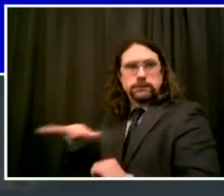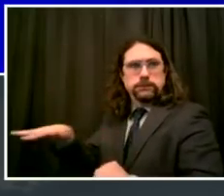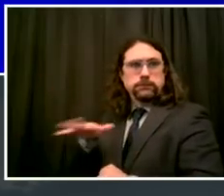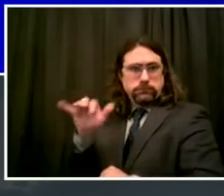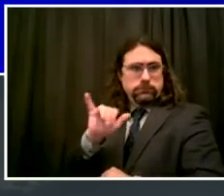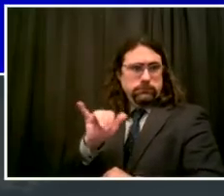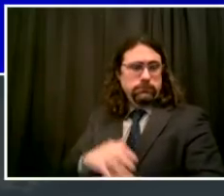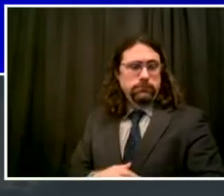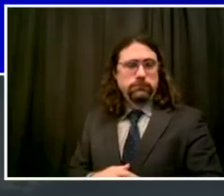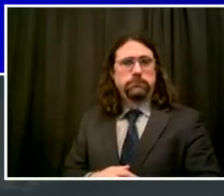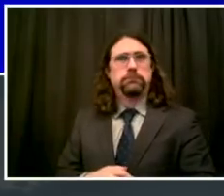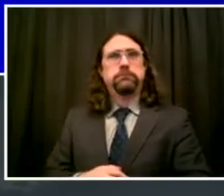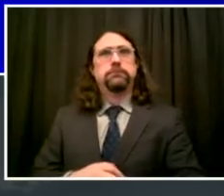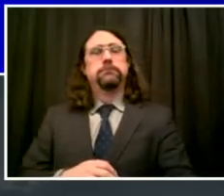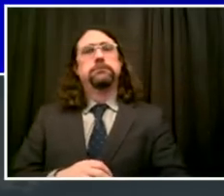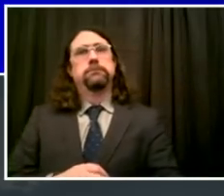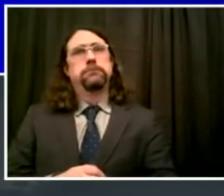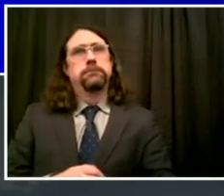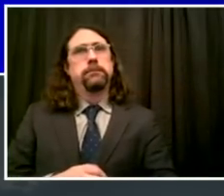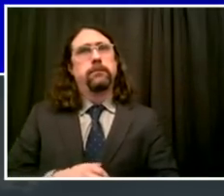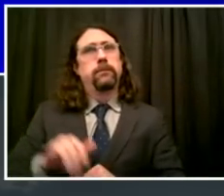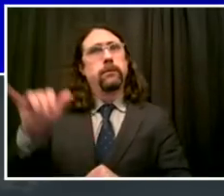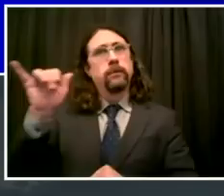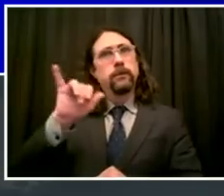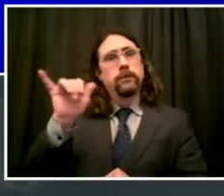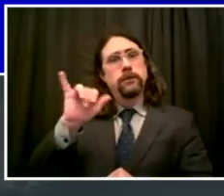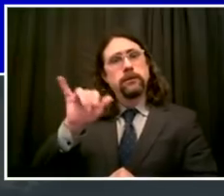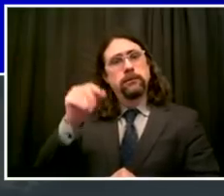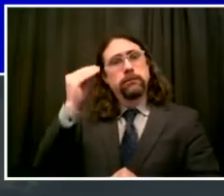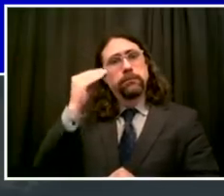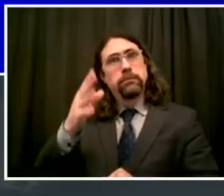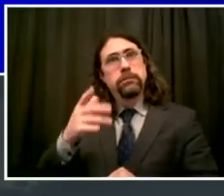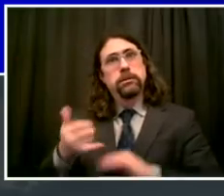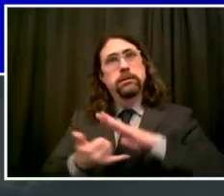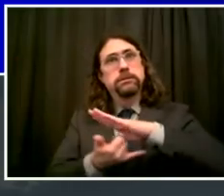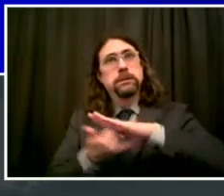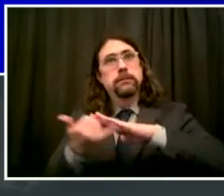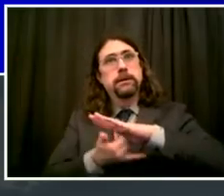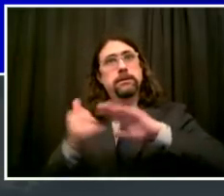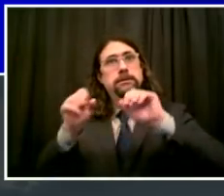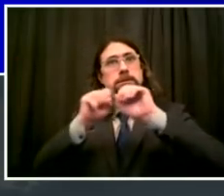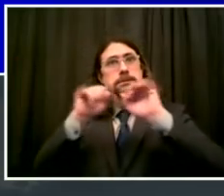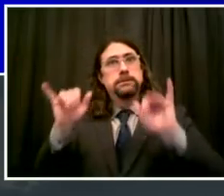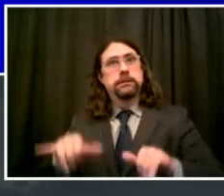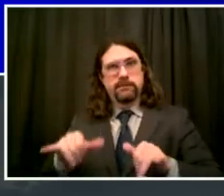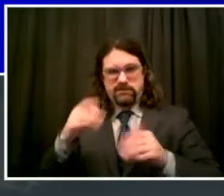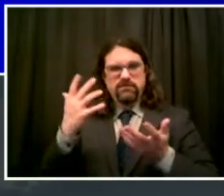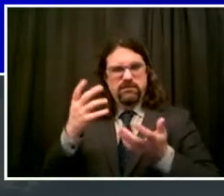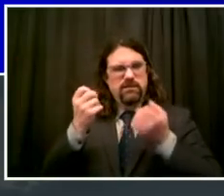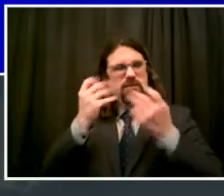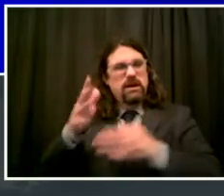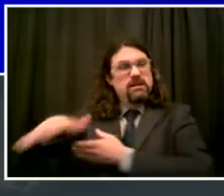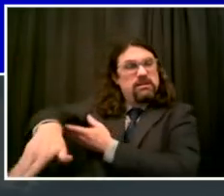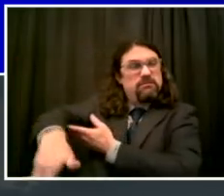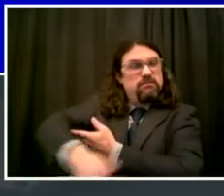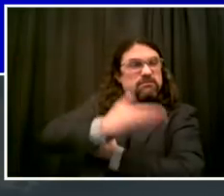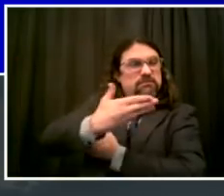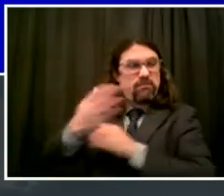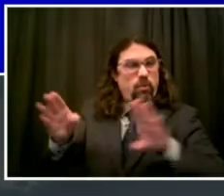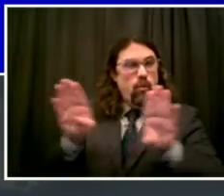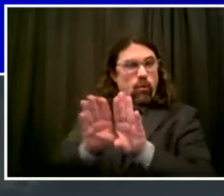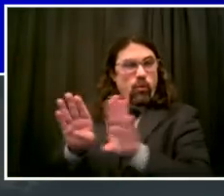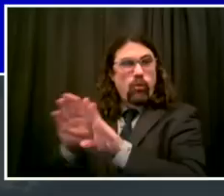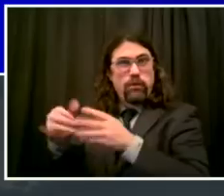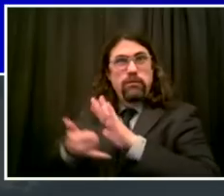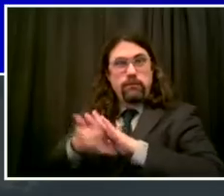And I keep telling you something historic is happening, and day after day, the facts bear it out. The new